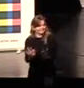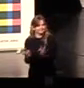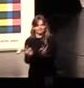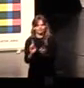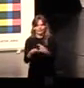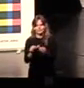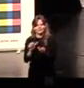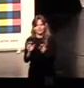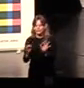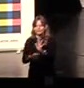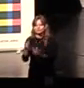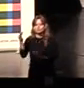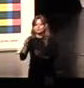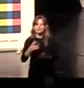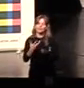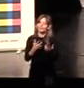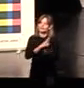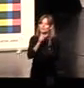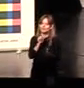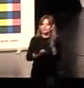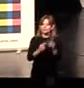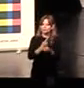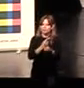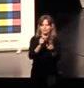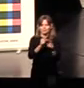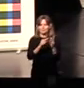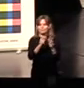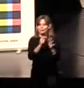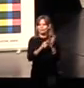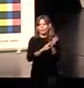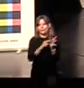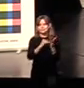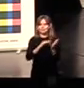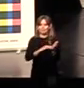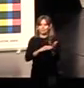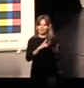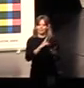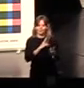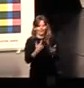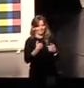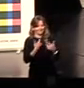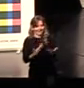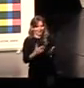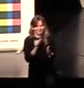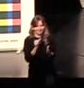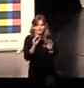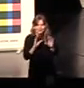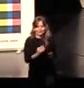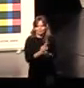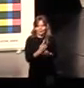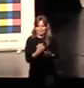dat wij populism from zijn en het zal zo raar stop maar hem het engels analysis of european political